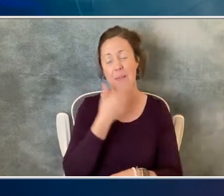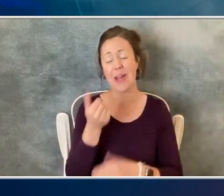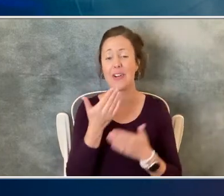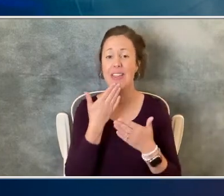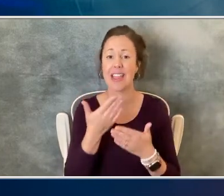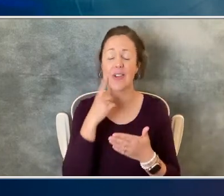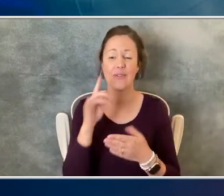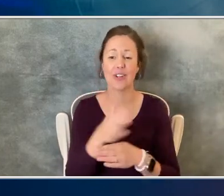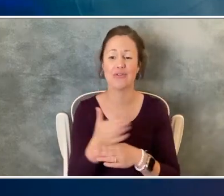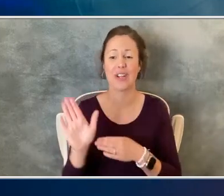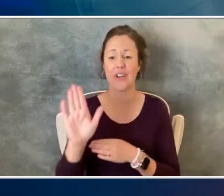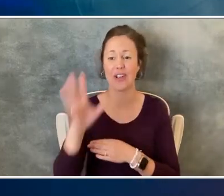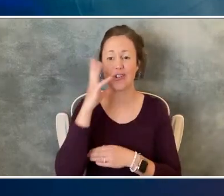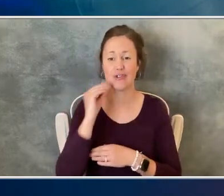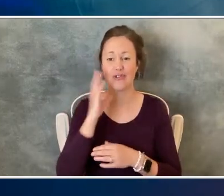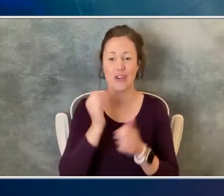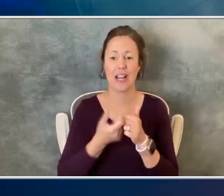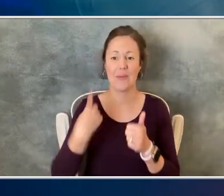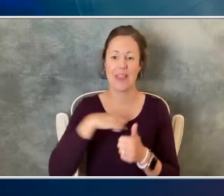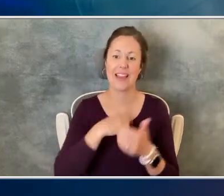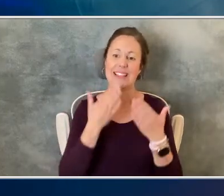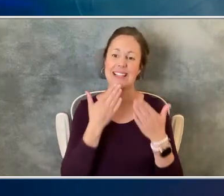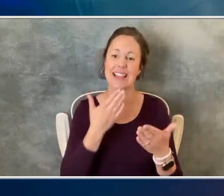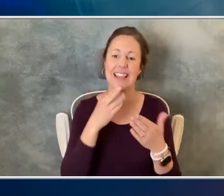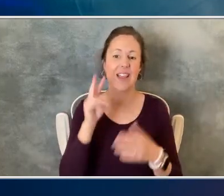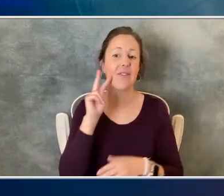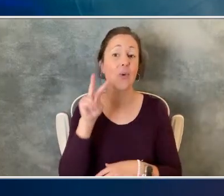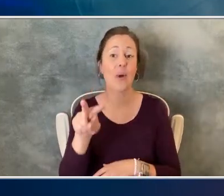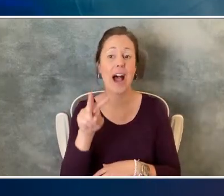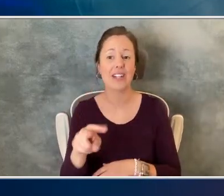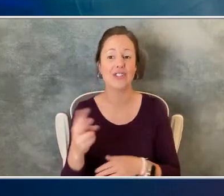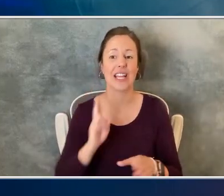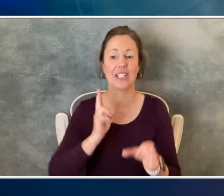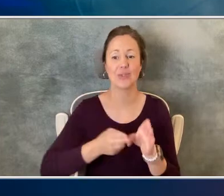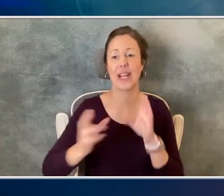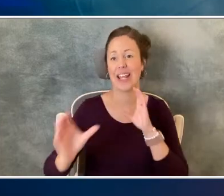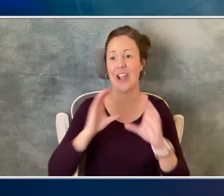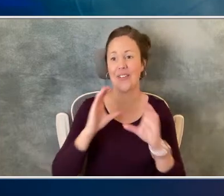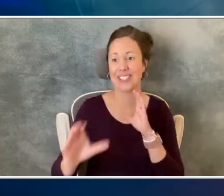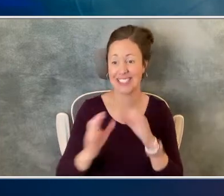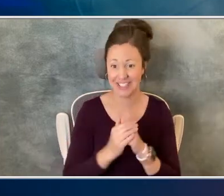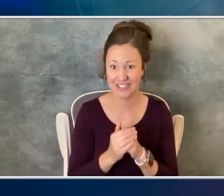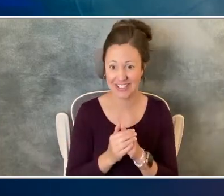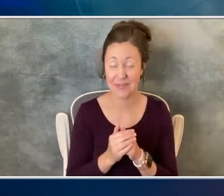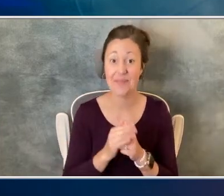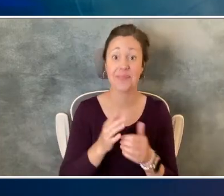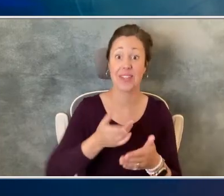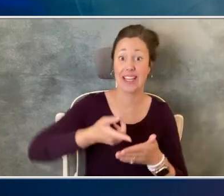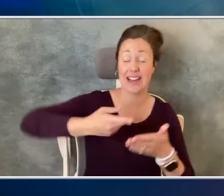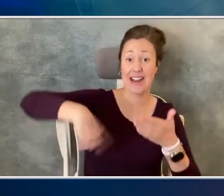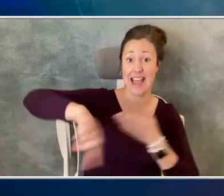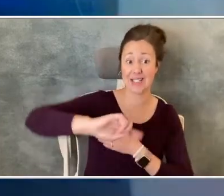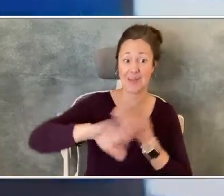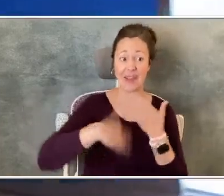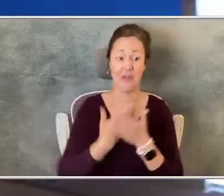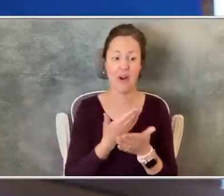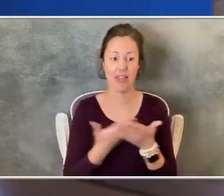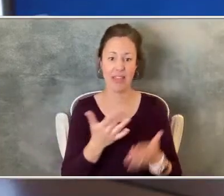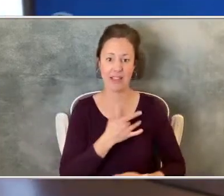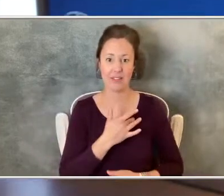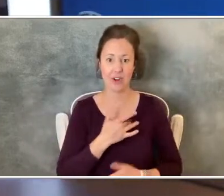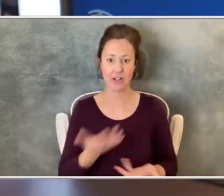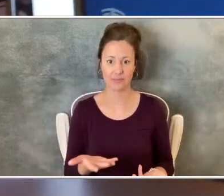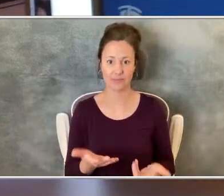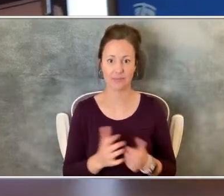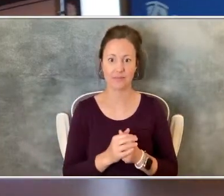with us. And to our viewers, thank you for watching and joining the conversation. Coming up next week on All Things Heart, when